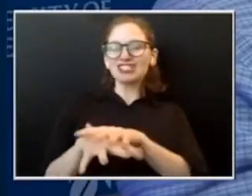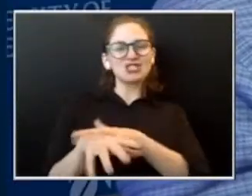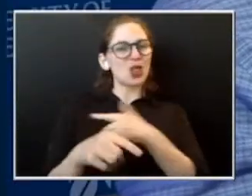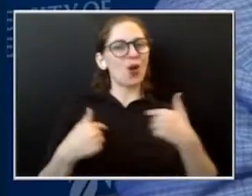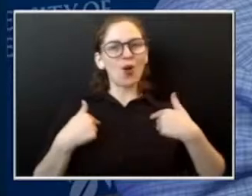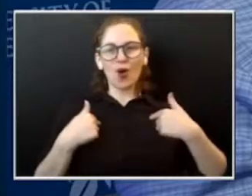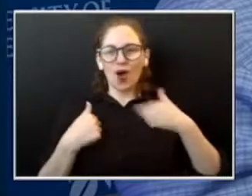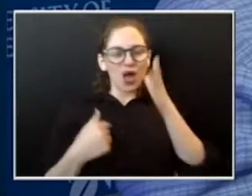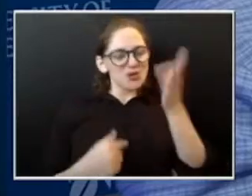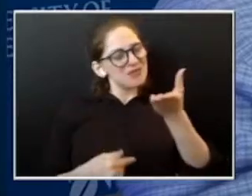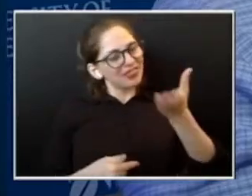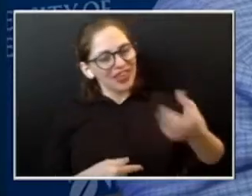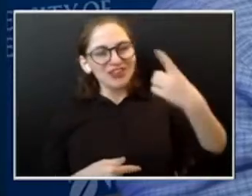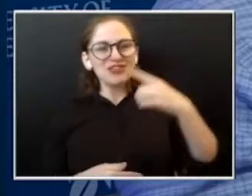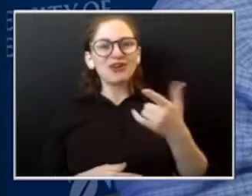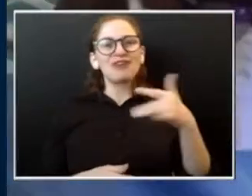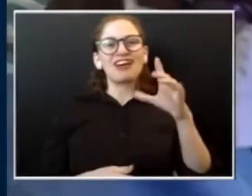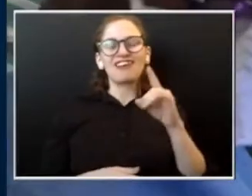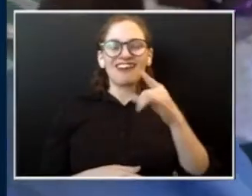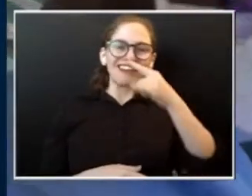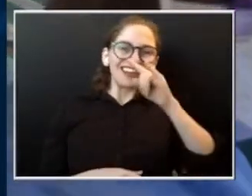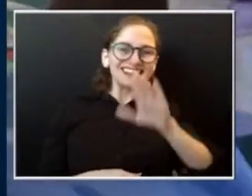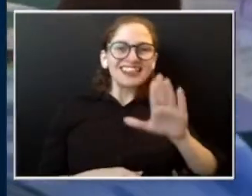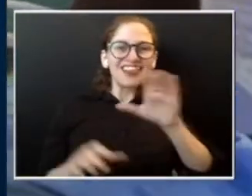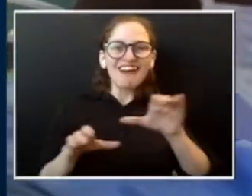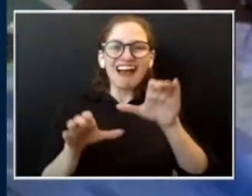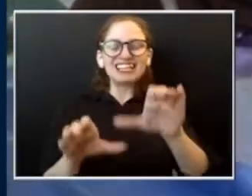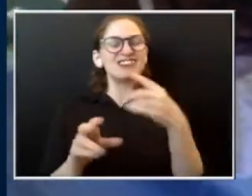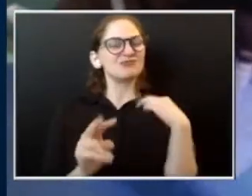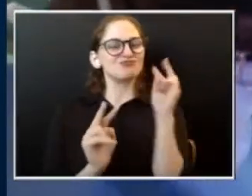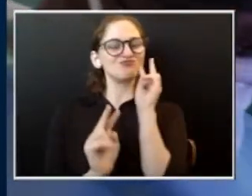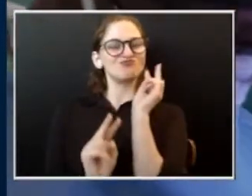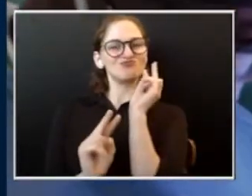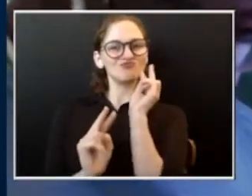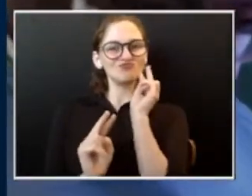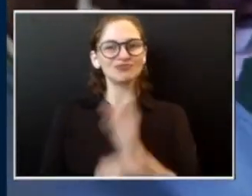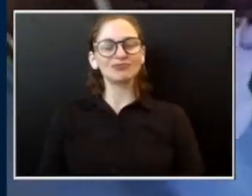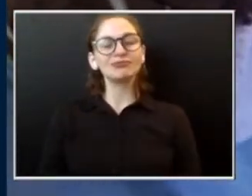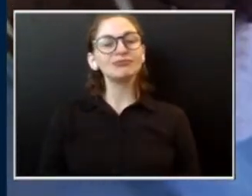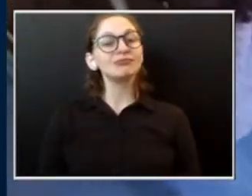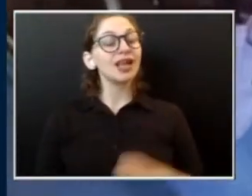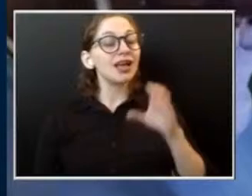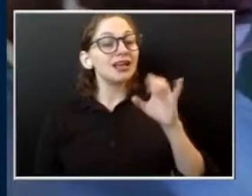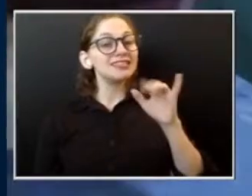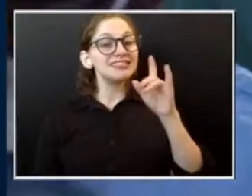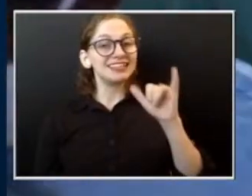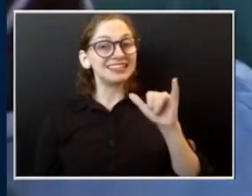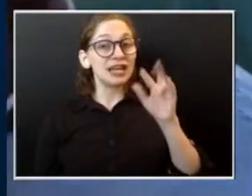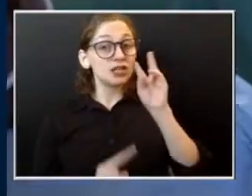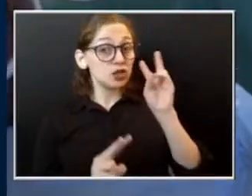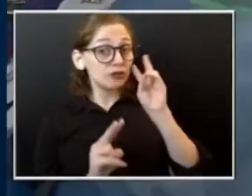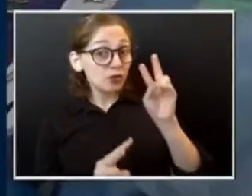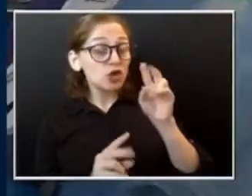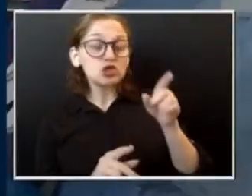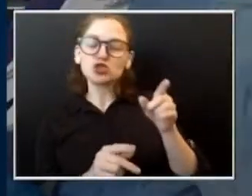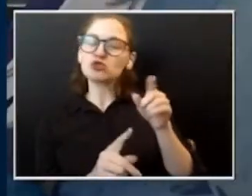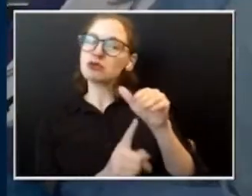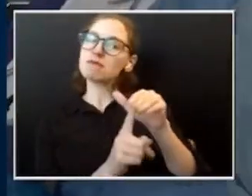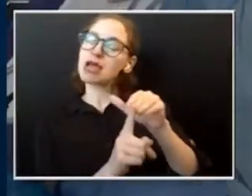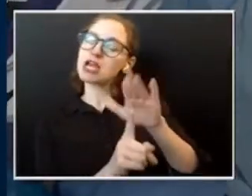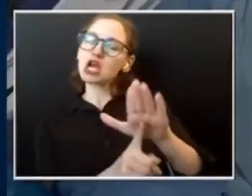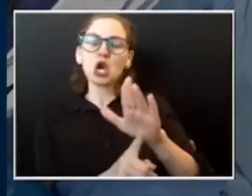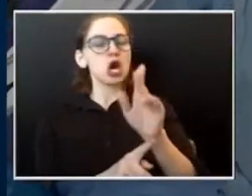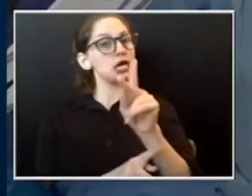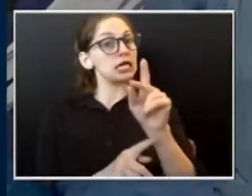their activities, and looking forward to it. And Cindy is looking forward to reminding her crimson and blue loving uncle he now